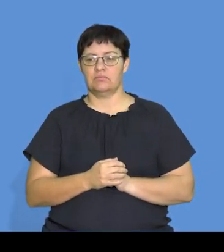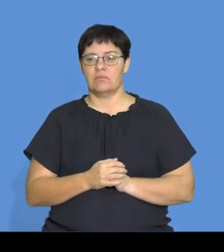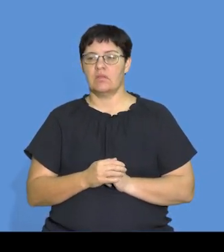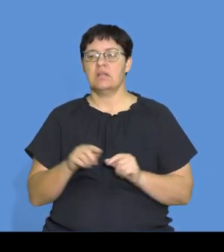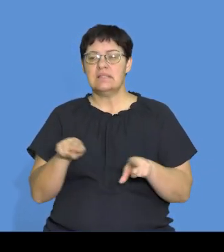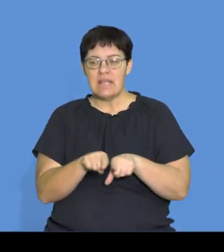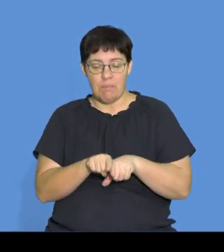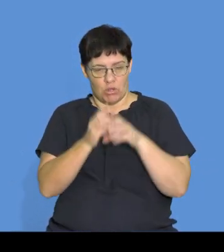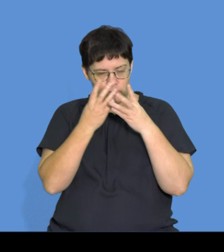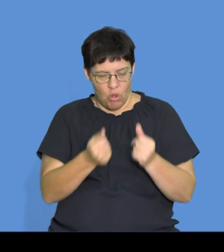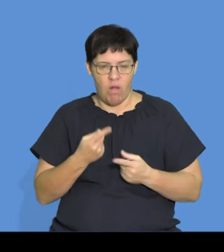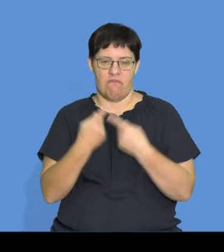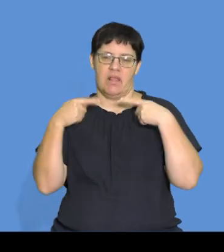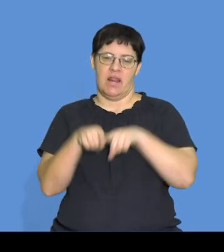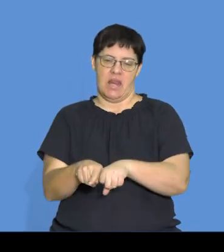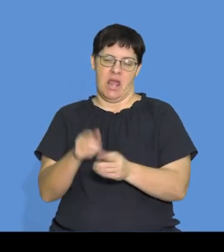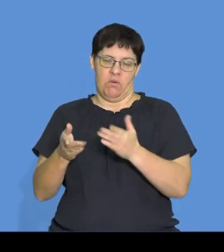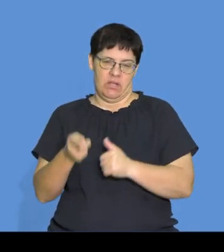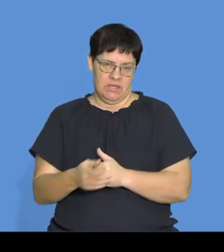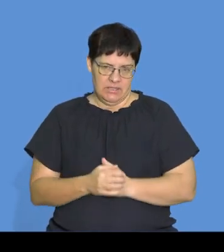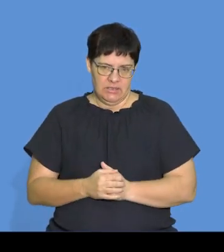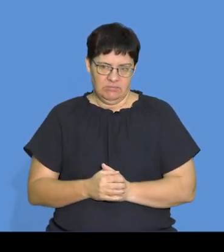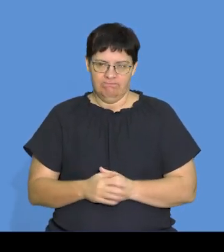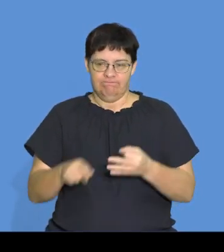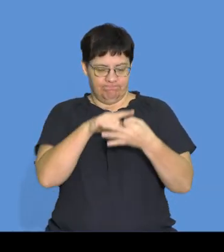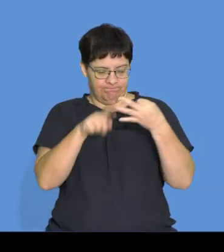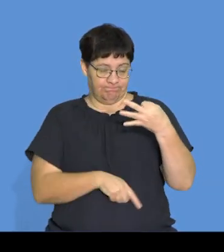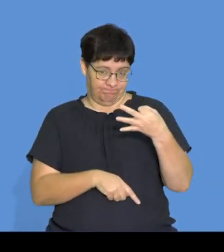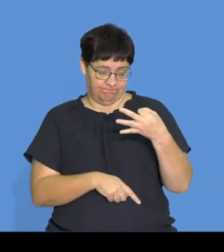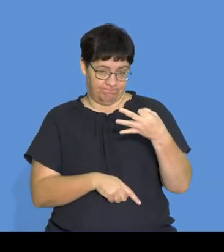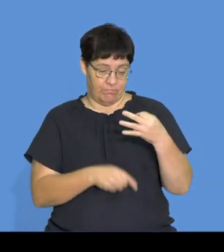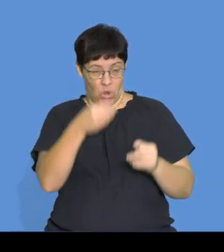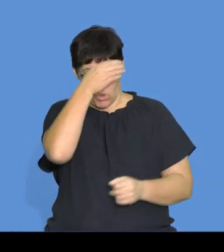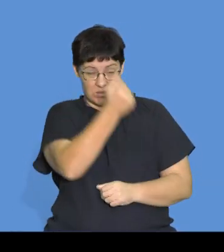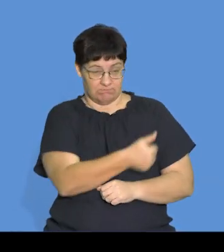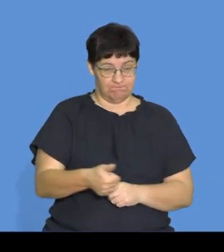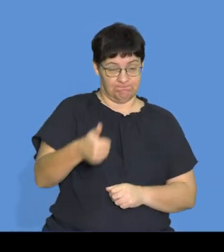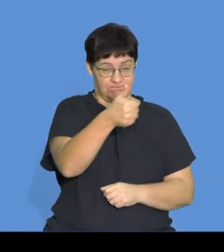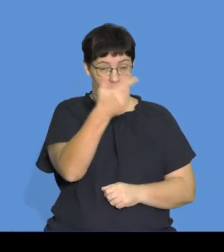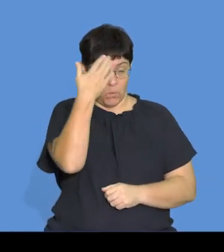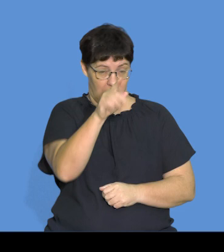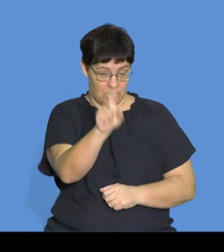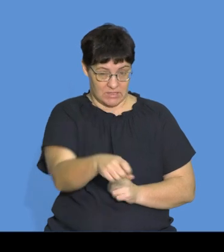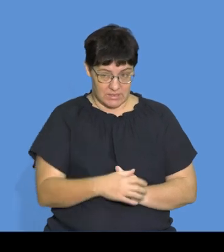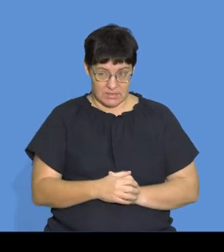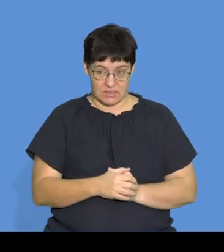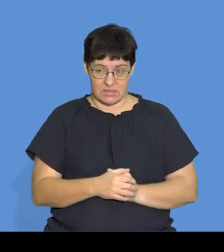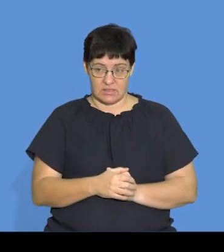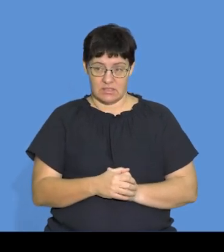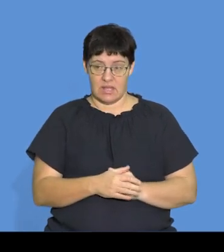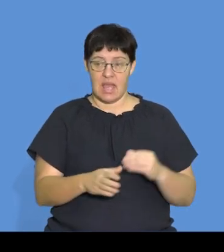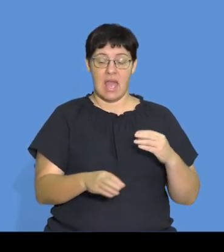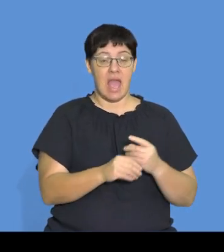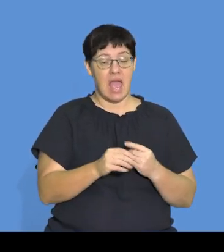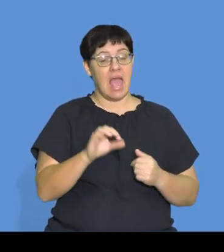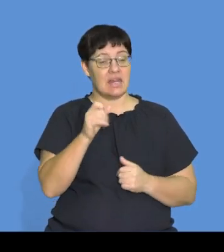solving linear equations, and there will be three main concepts that you need to know there, which is the additive